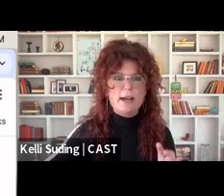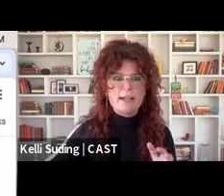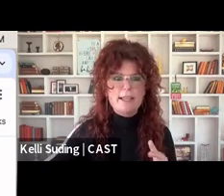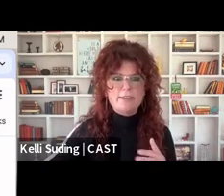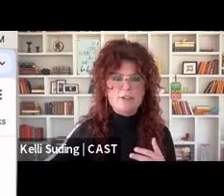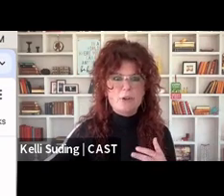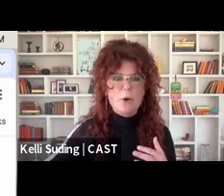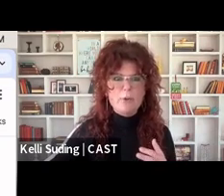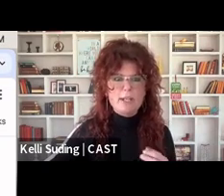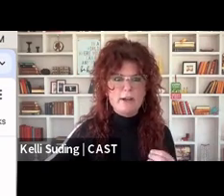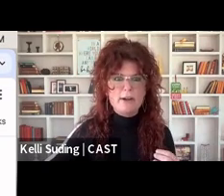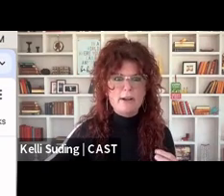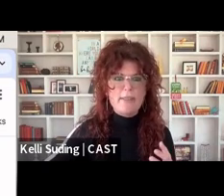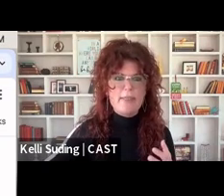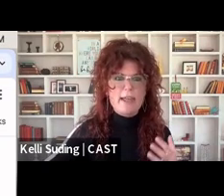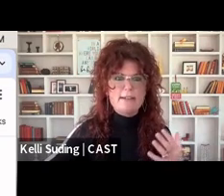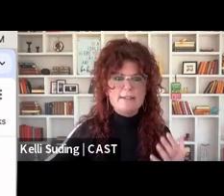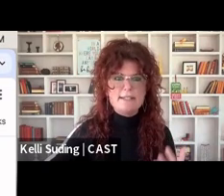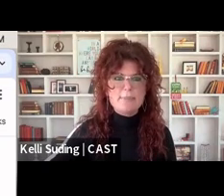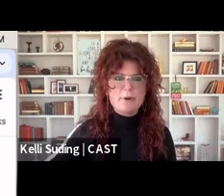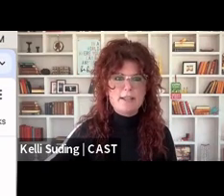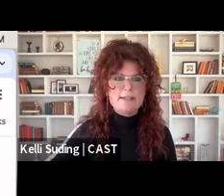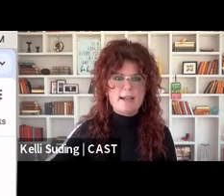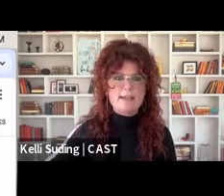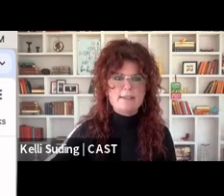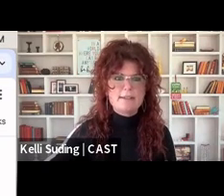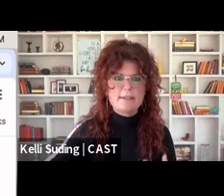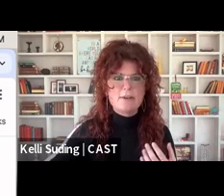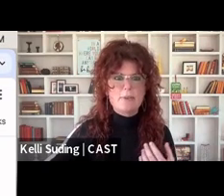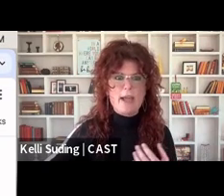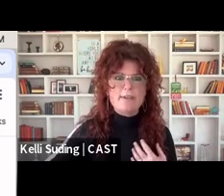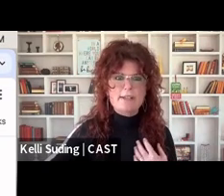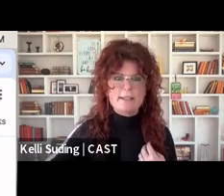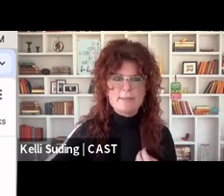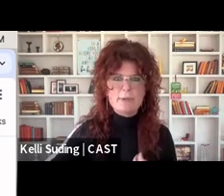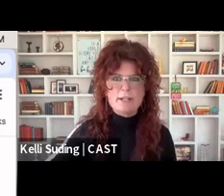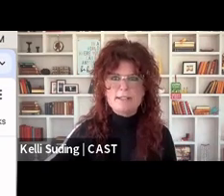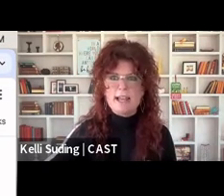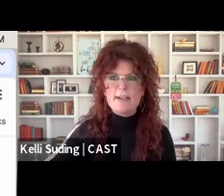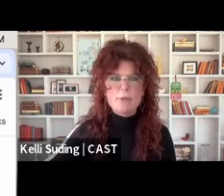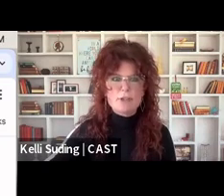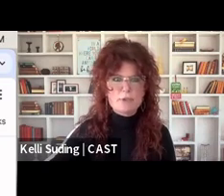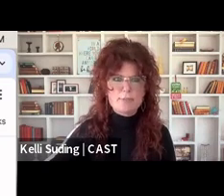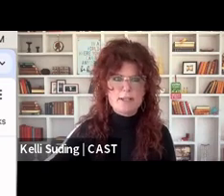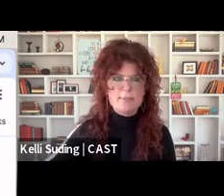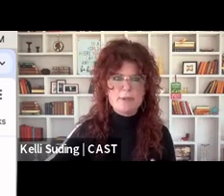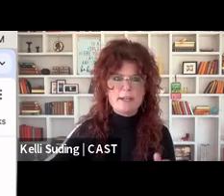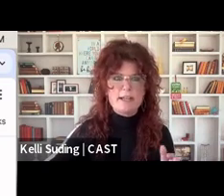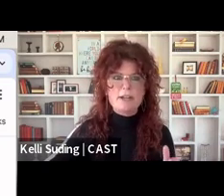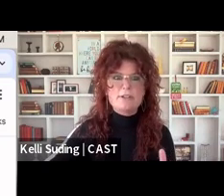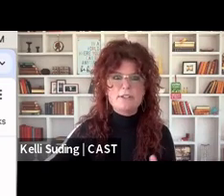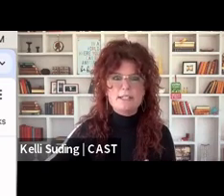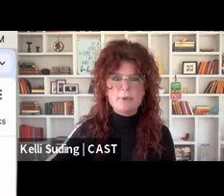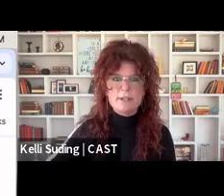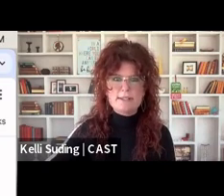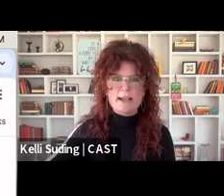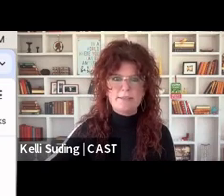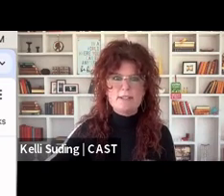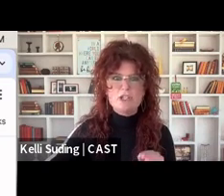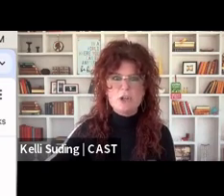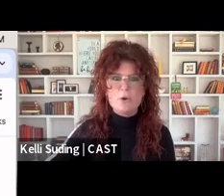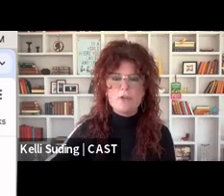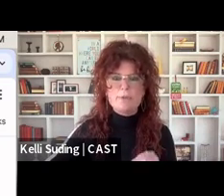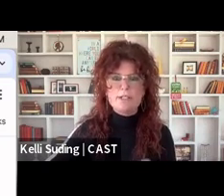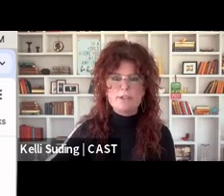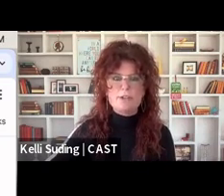to, again, there's a quote here, and then deeper insights. We have accessibility is everyone's responsibility. And here's the deeper